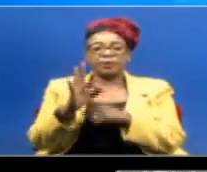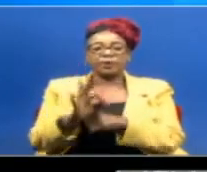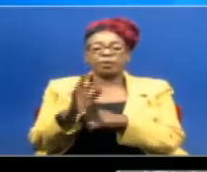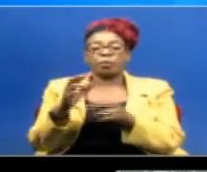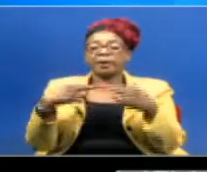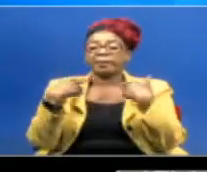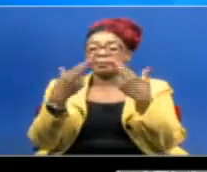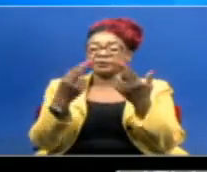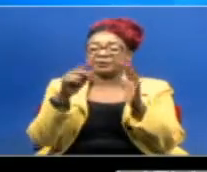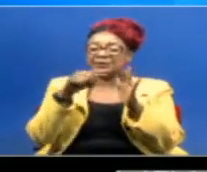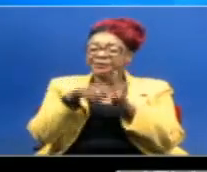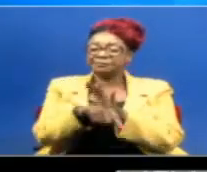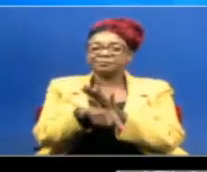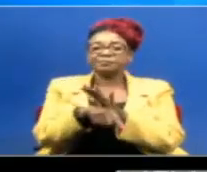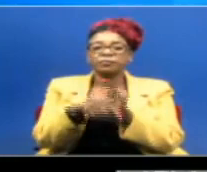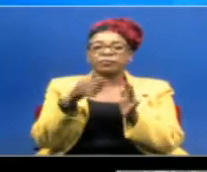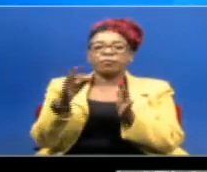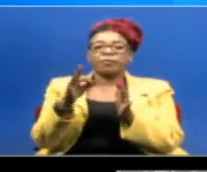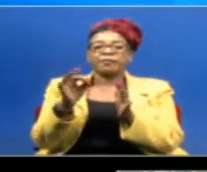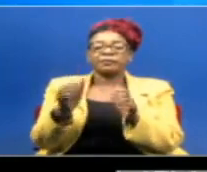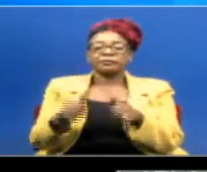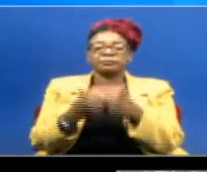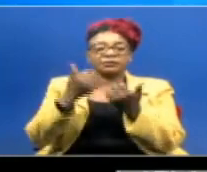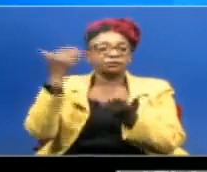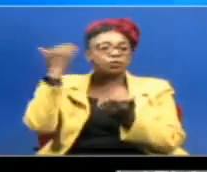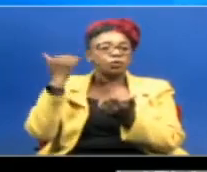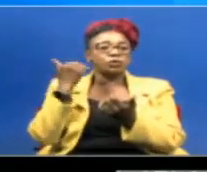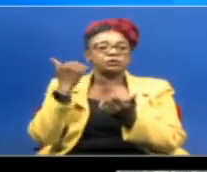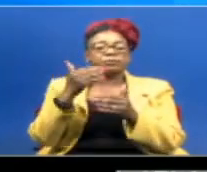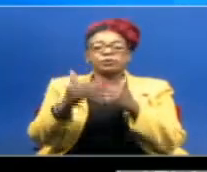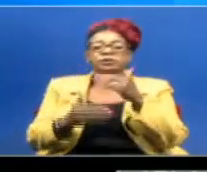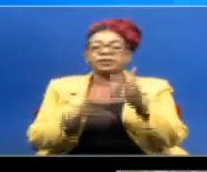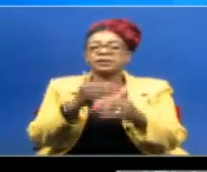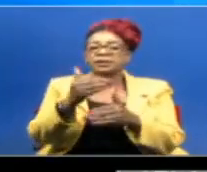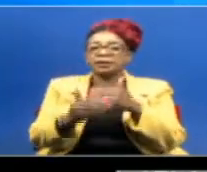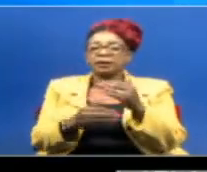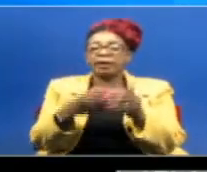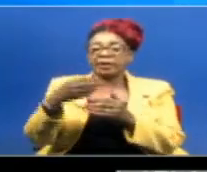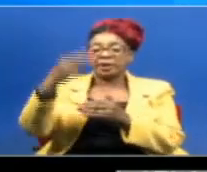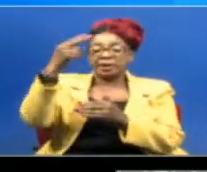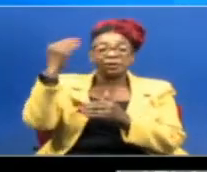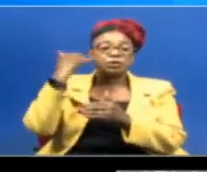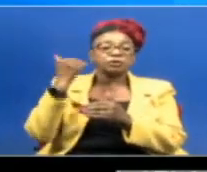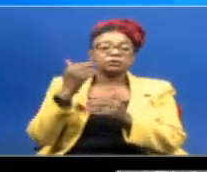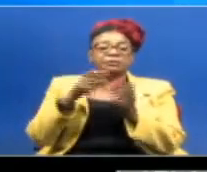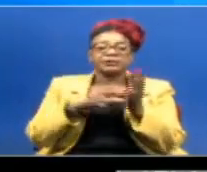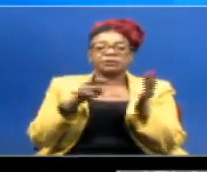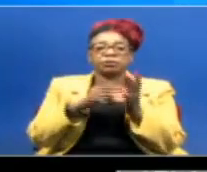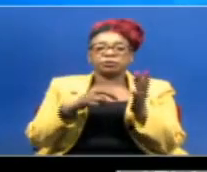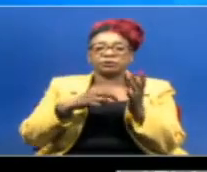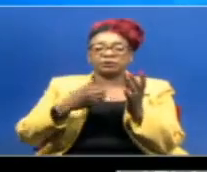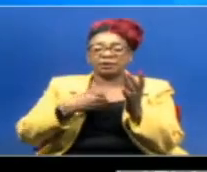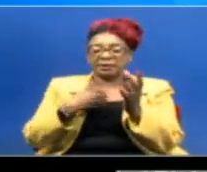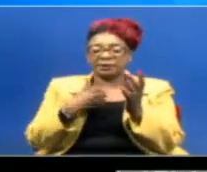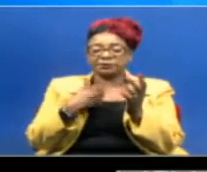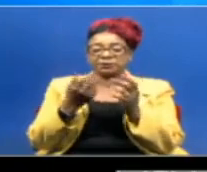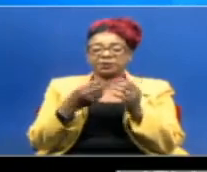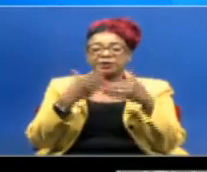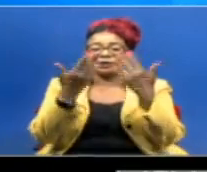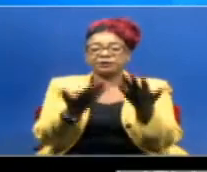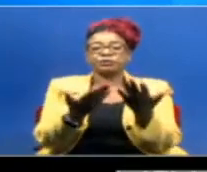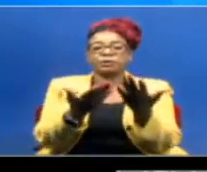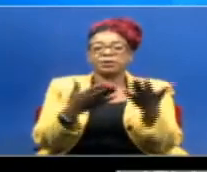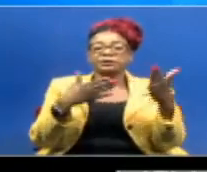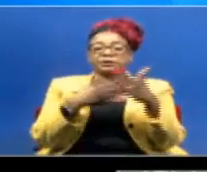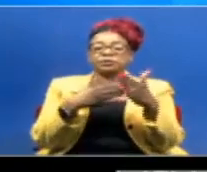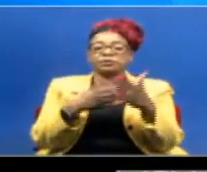details of ongoing court proceedings to the effect that the High Court in Machakos had issued an injunction